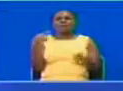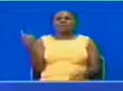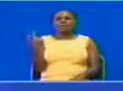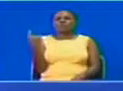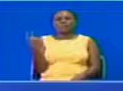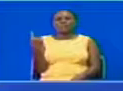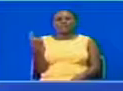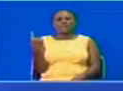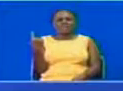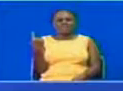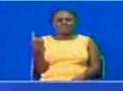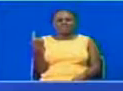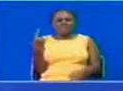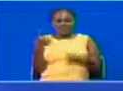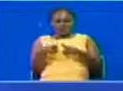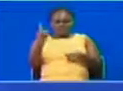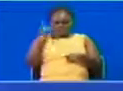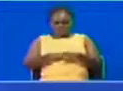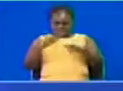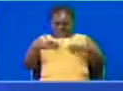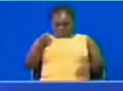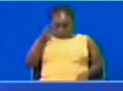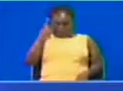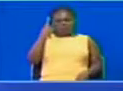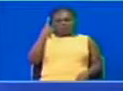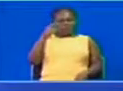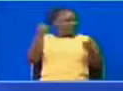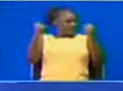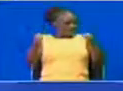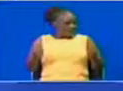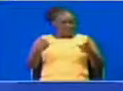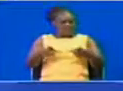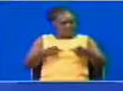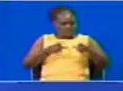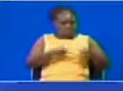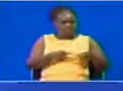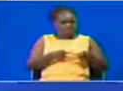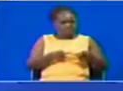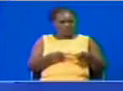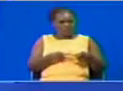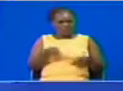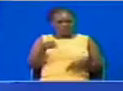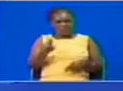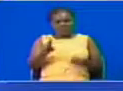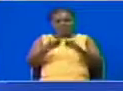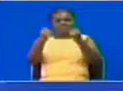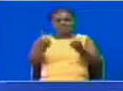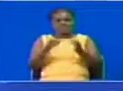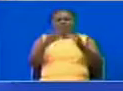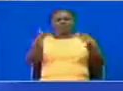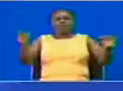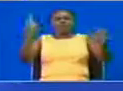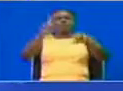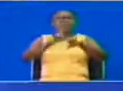relations exercise. But now when people become sober, it will be very difficult to do that. As a lecturer, you have been in the system for quite a long time.